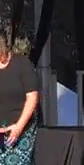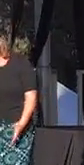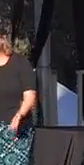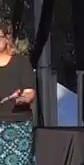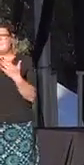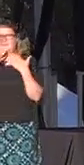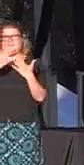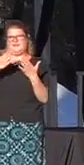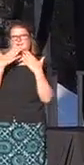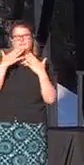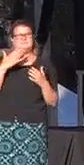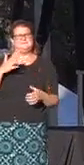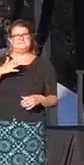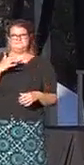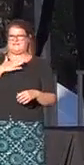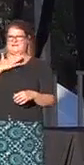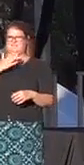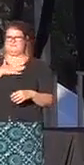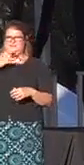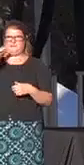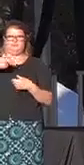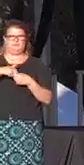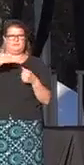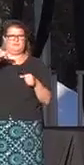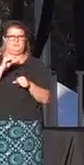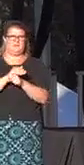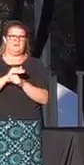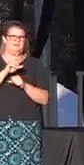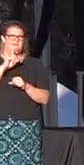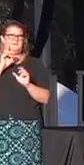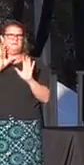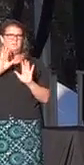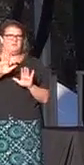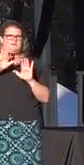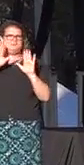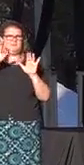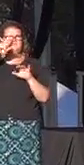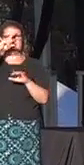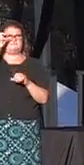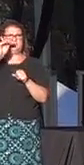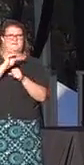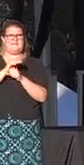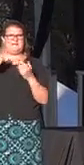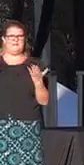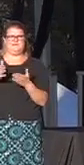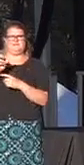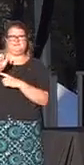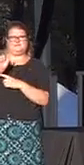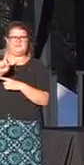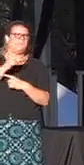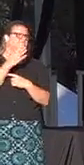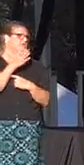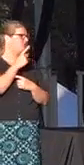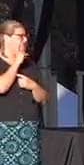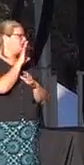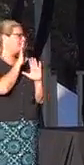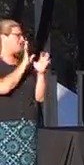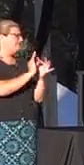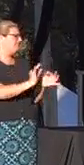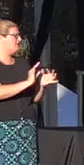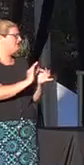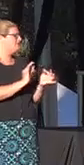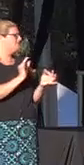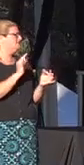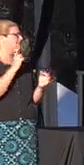Thank you. Thank you. It's great to be with everybody tonight. Such a glorious summer night in San Diego. And Stephen, thanks for those great remarks and for